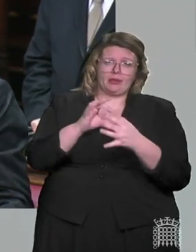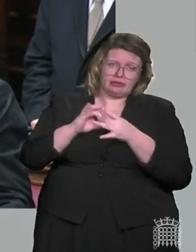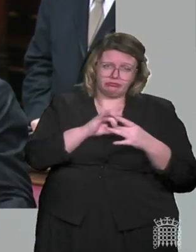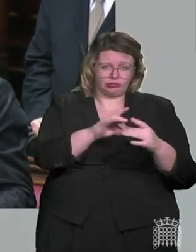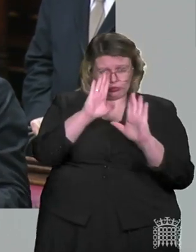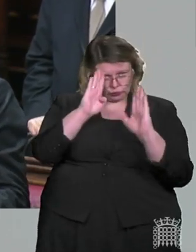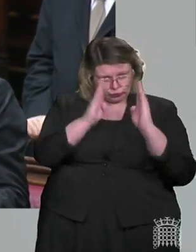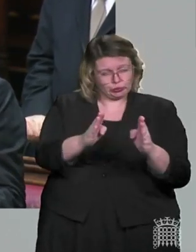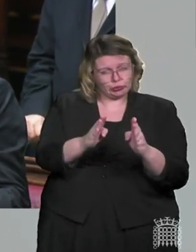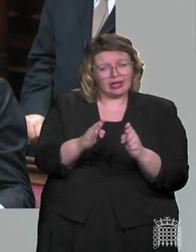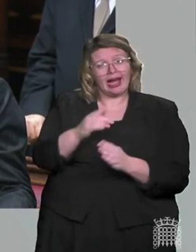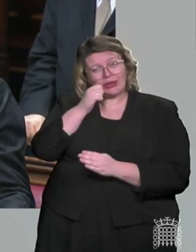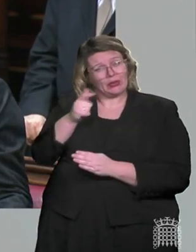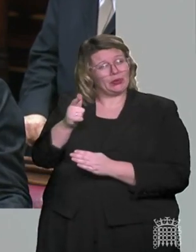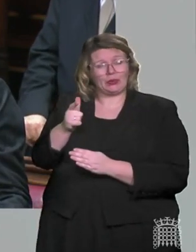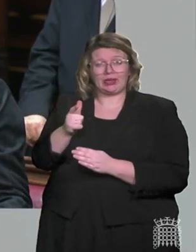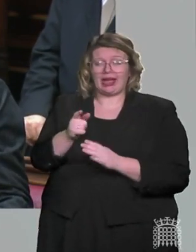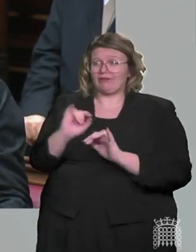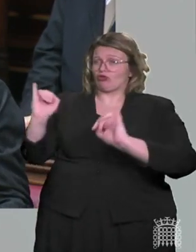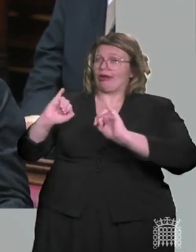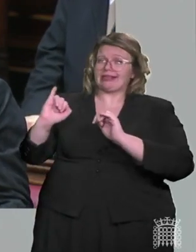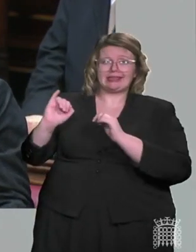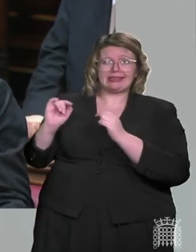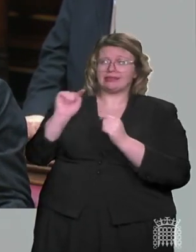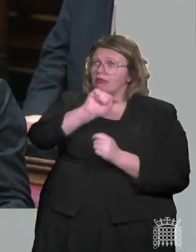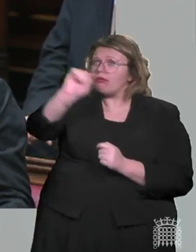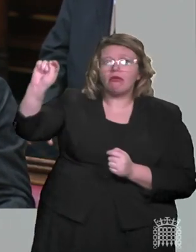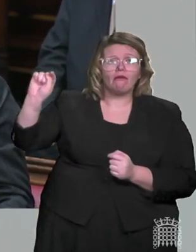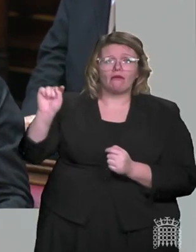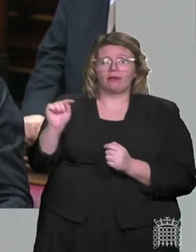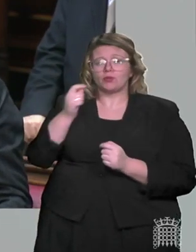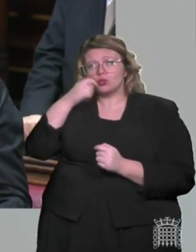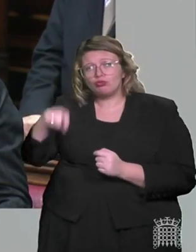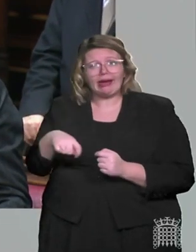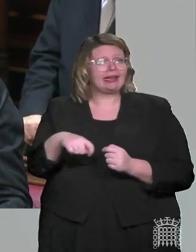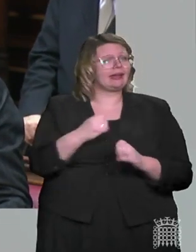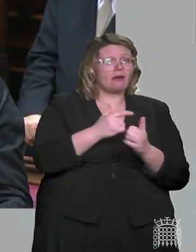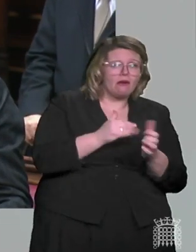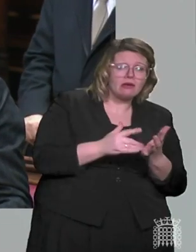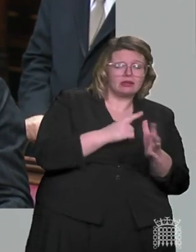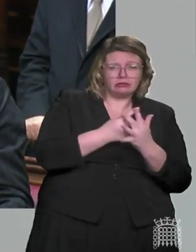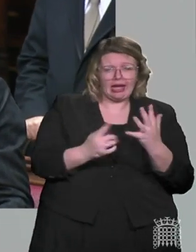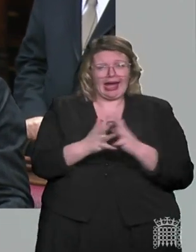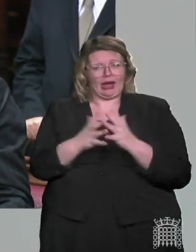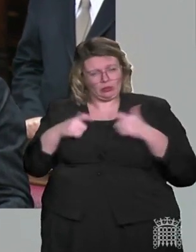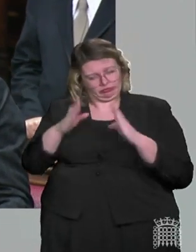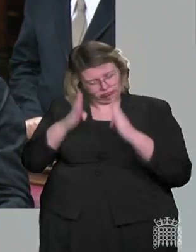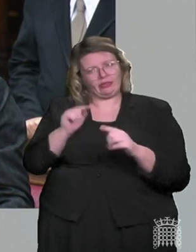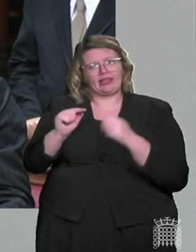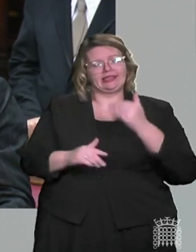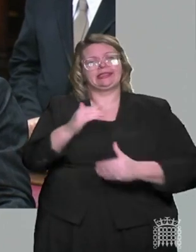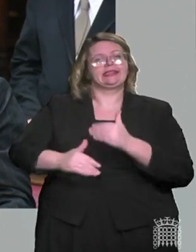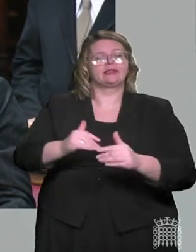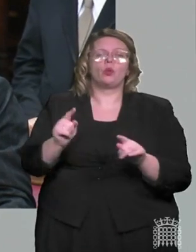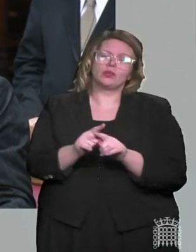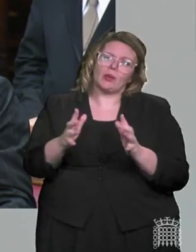this despite the ongoing rolling crises in other areas? And in particular, how can he prioritise the diplomatic work which is needed